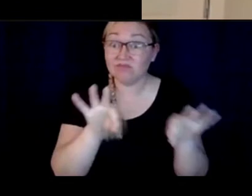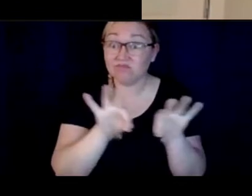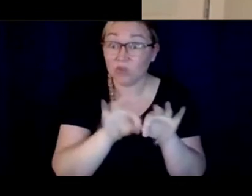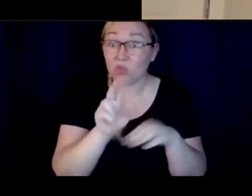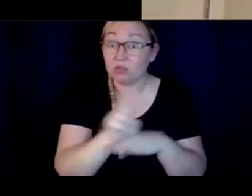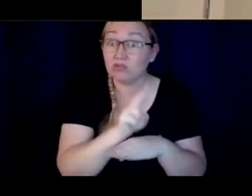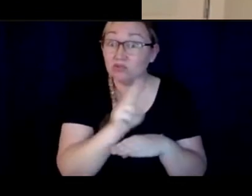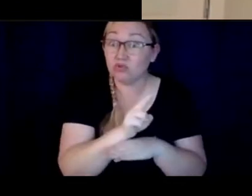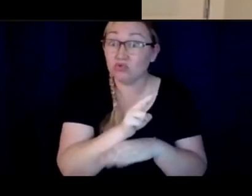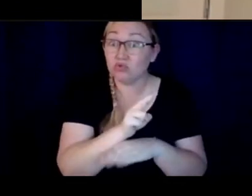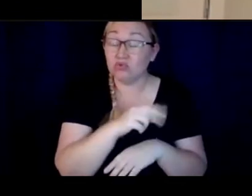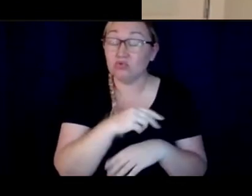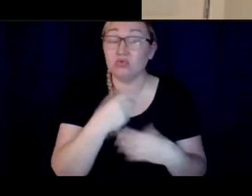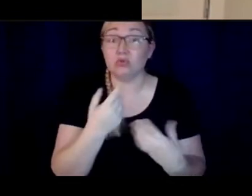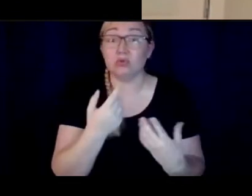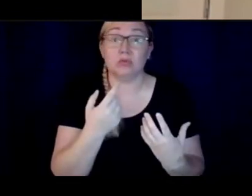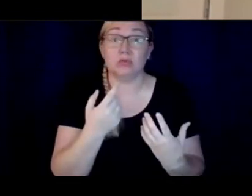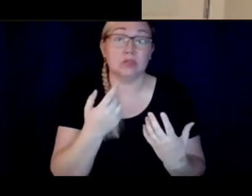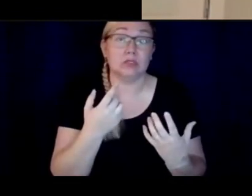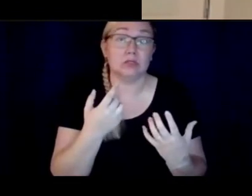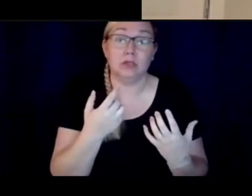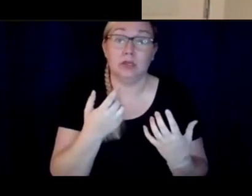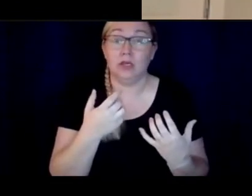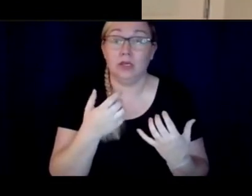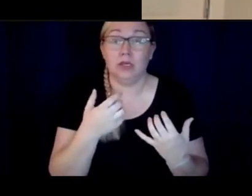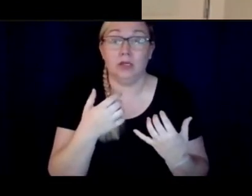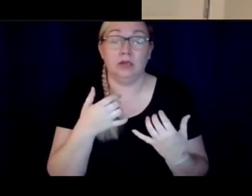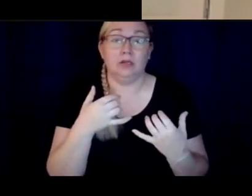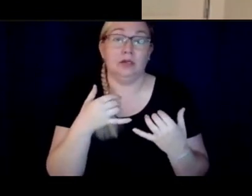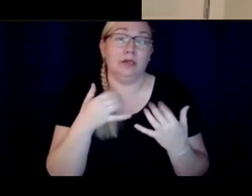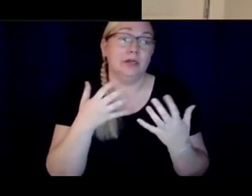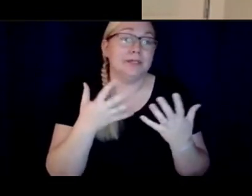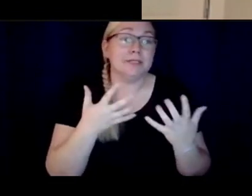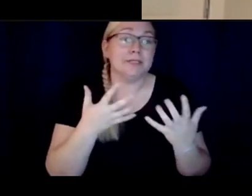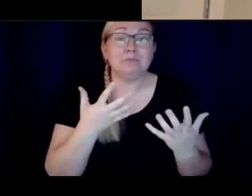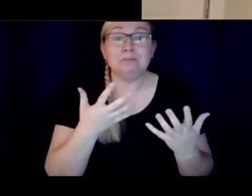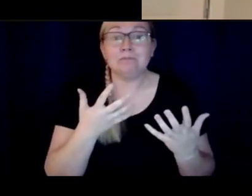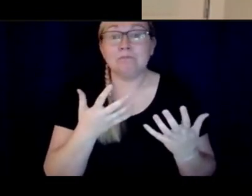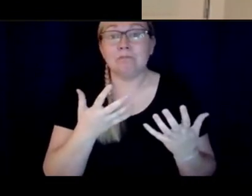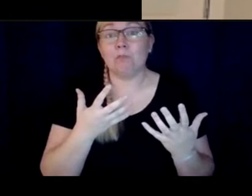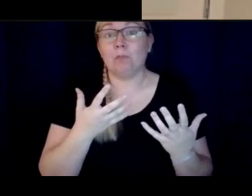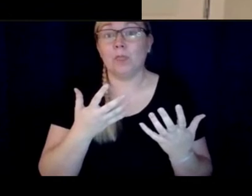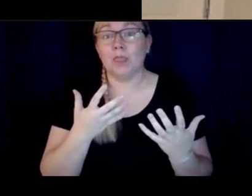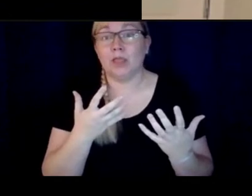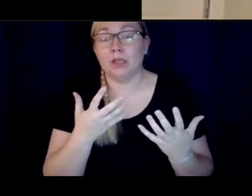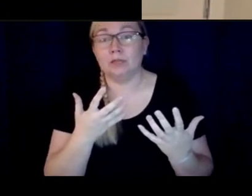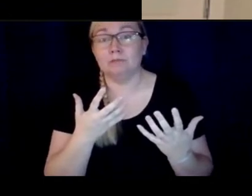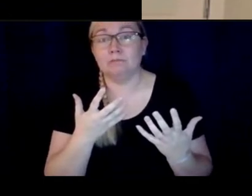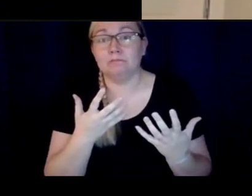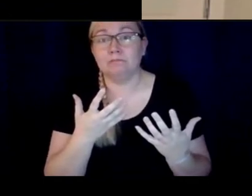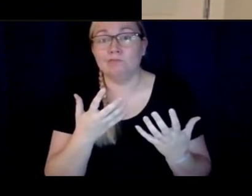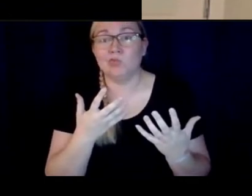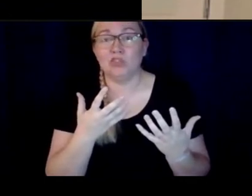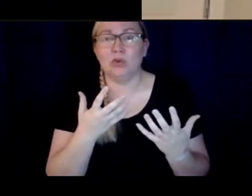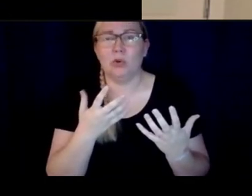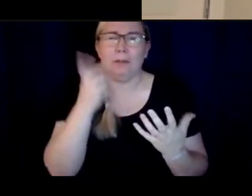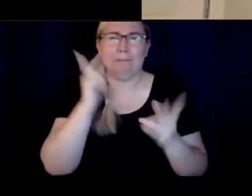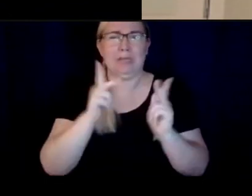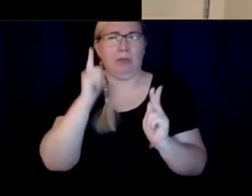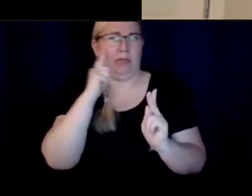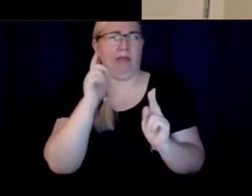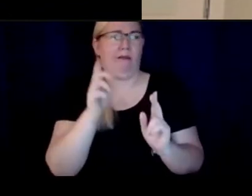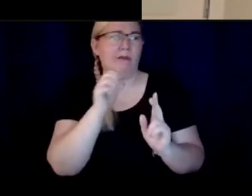there's still weird resistance towards that's not real activism, right? But